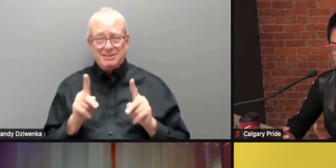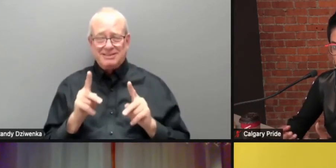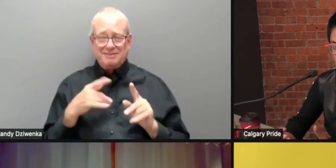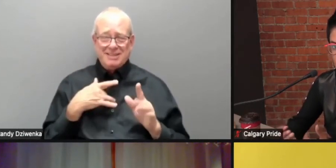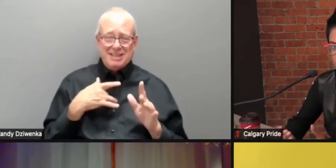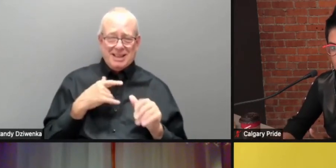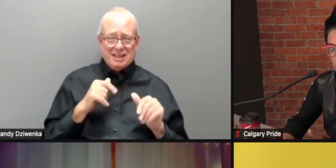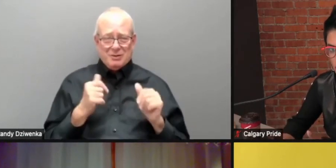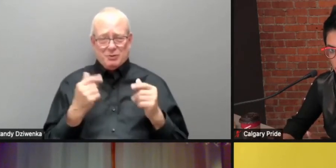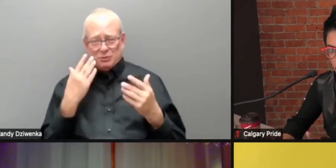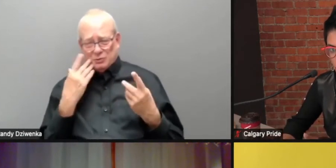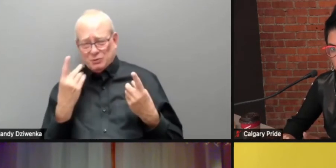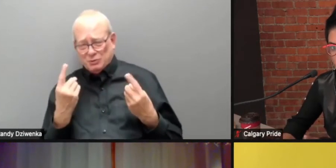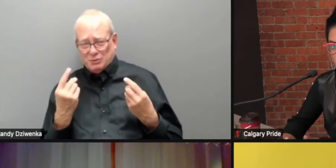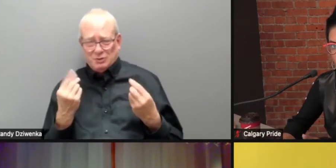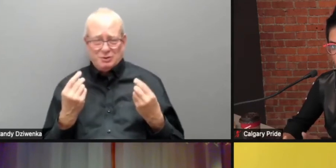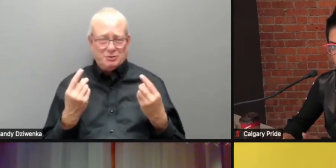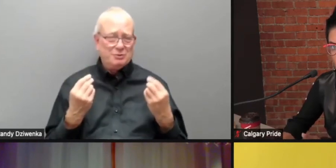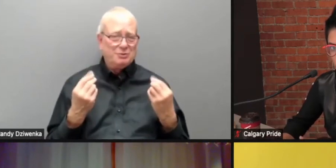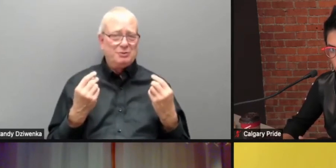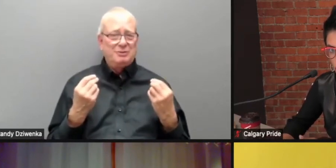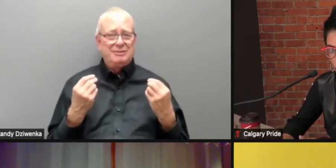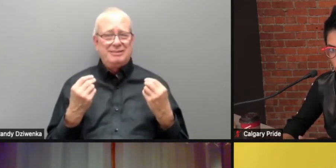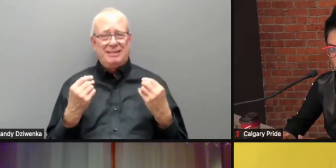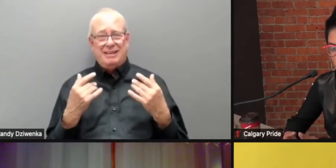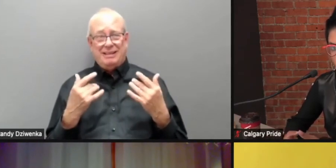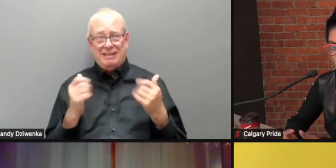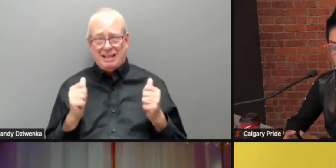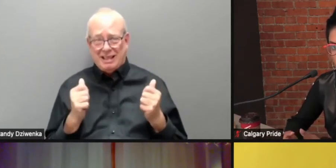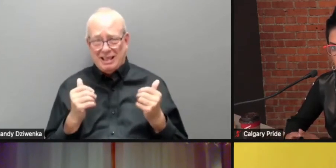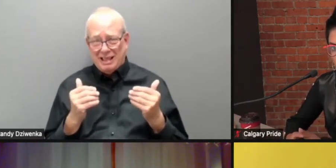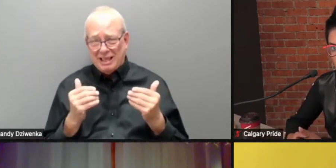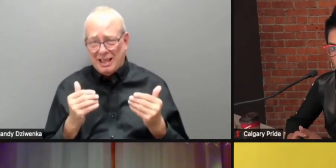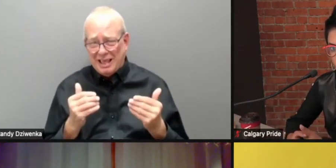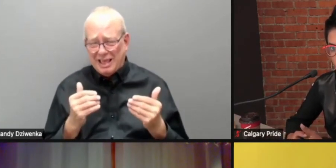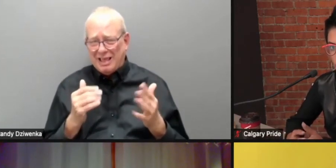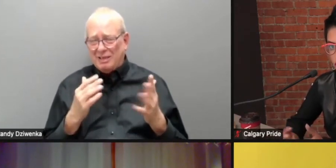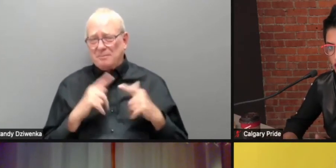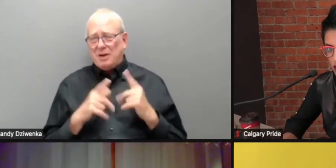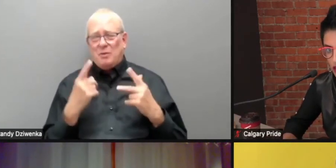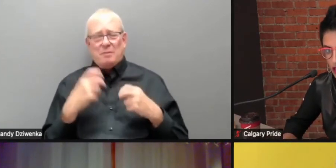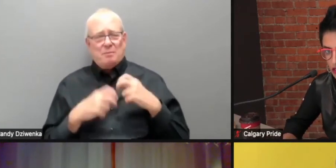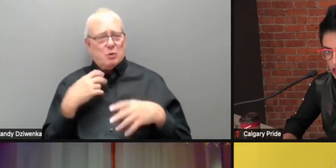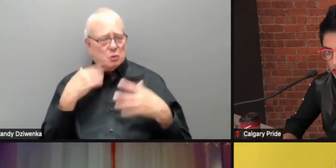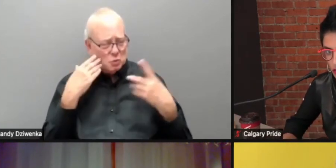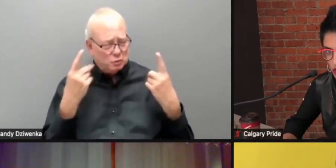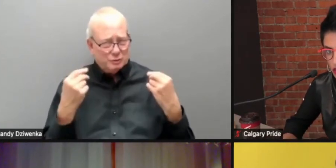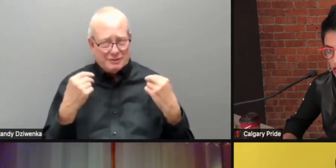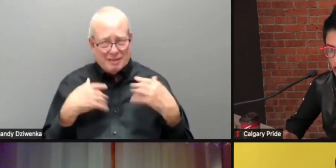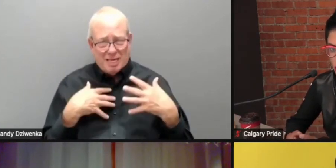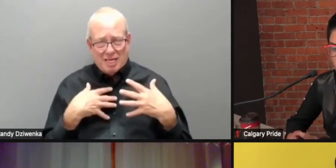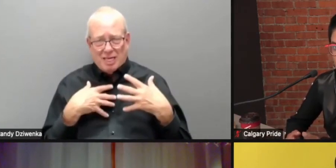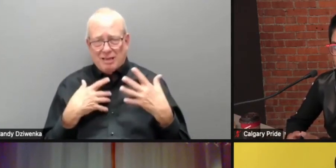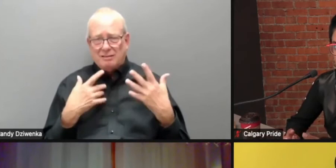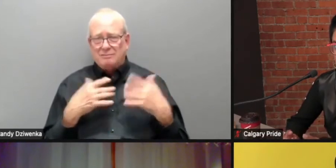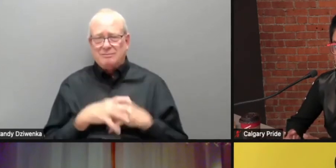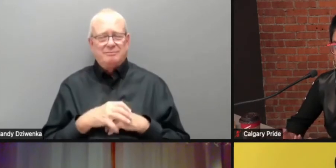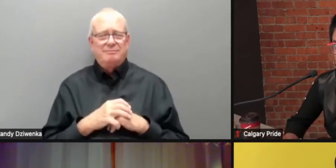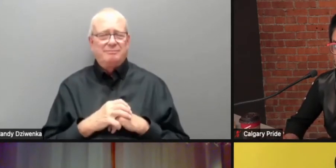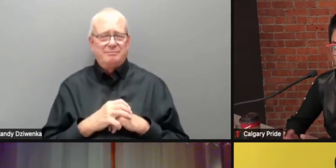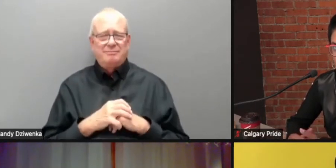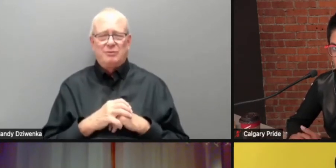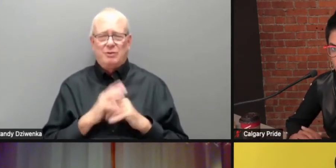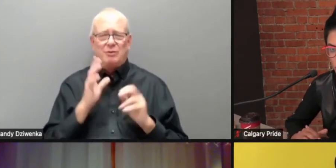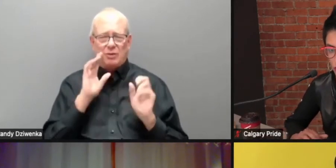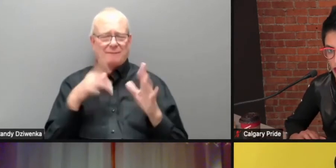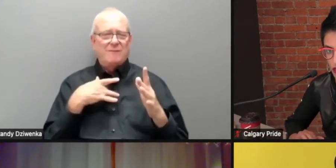sense of if we take a step and we don't know what we're doing, we're almost going to fail as a community, or there's going to be